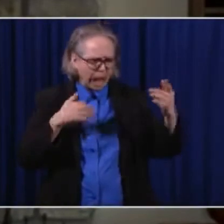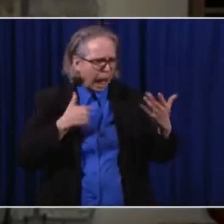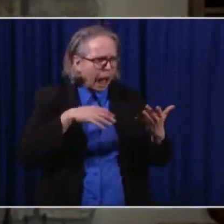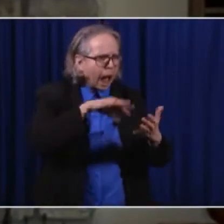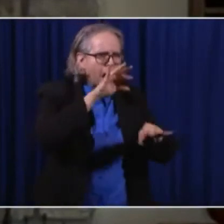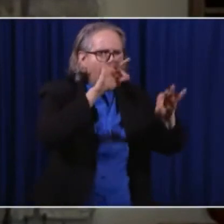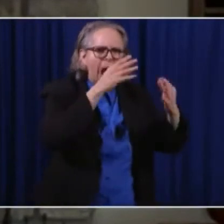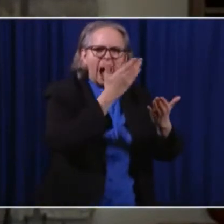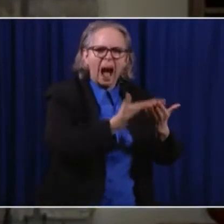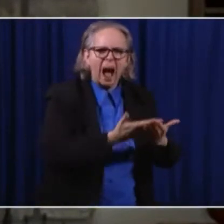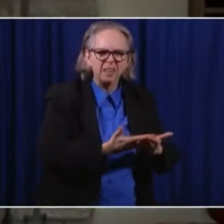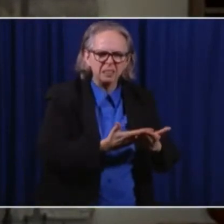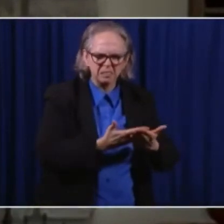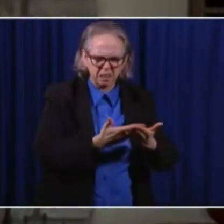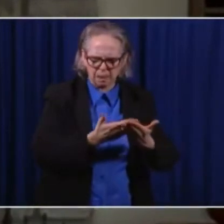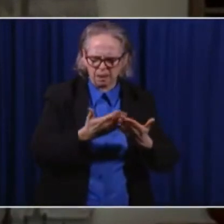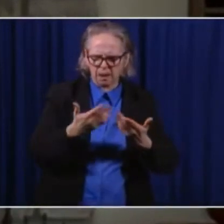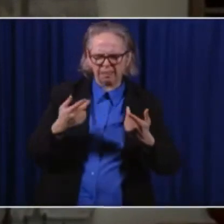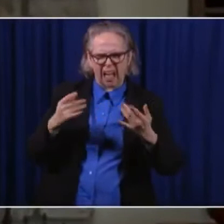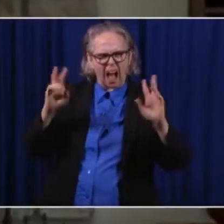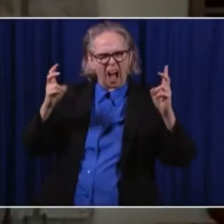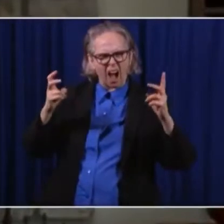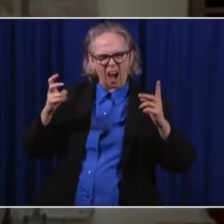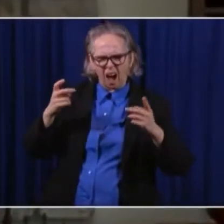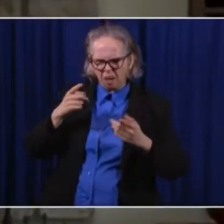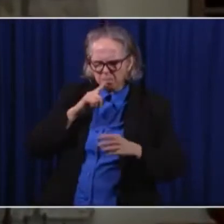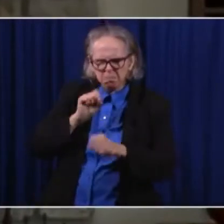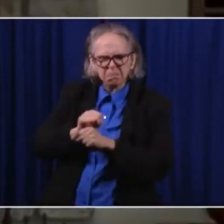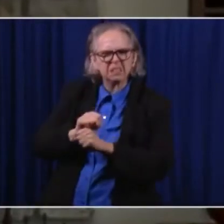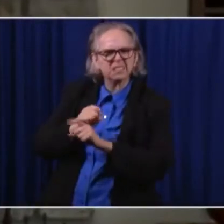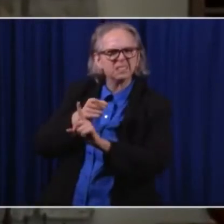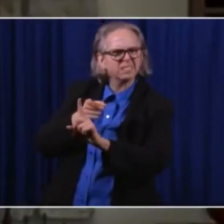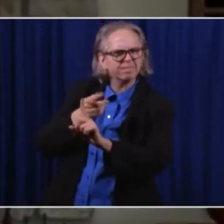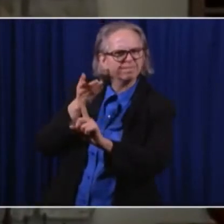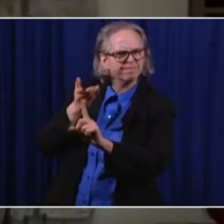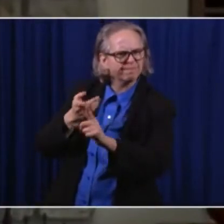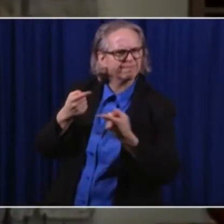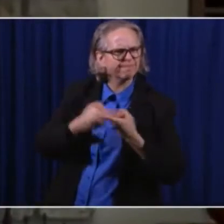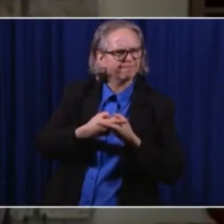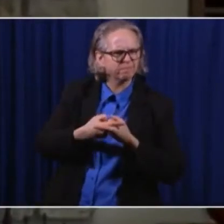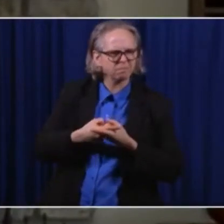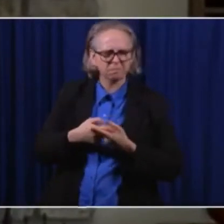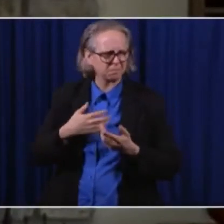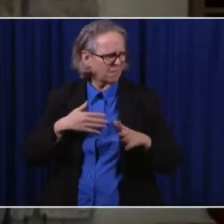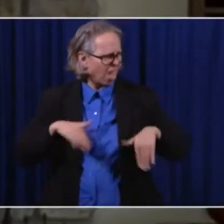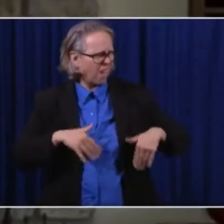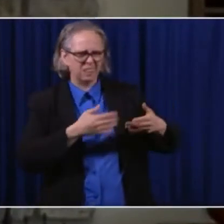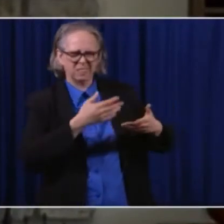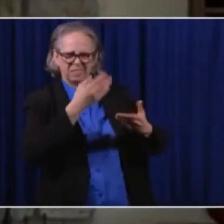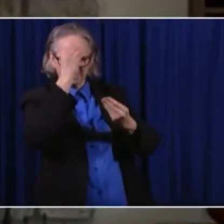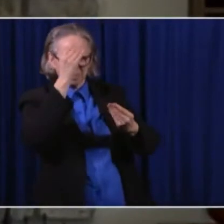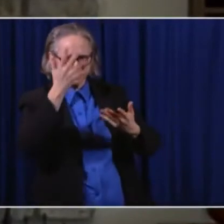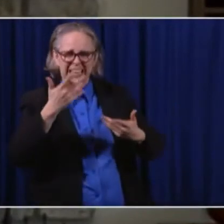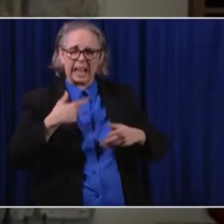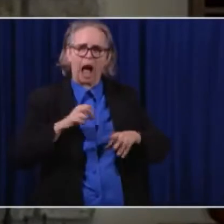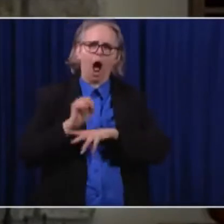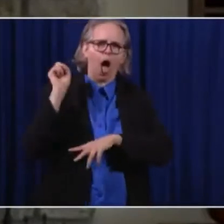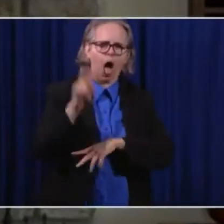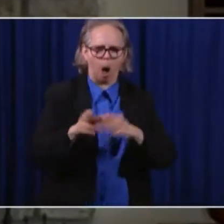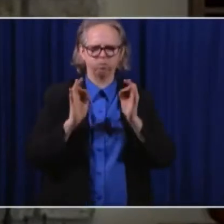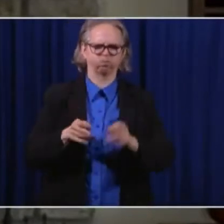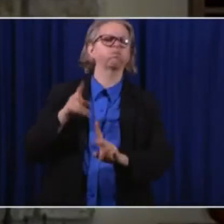accordingly. But not going to act without facts. Next question is from Jim Province at